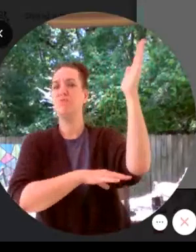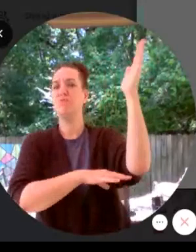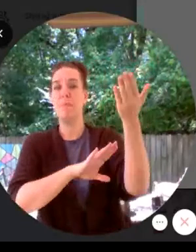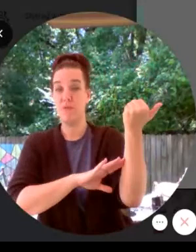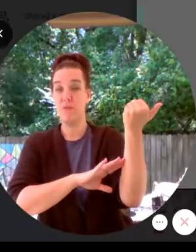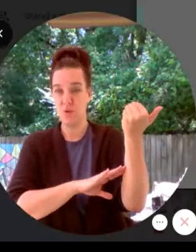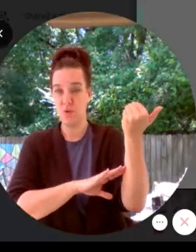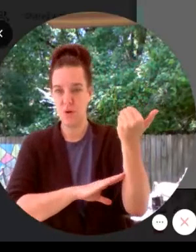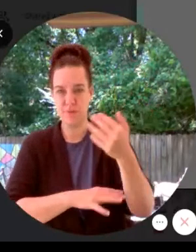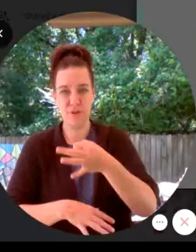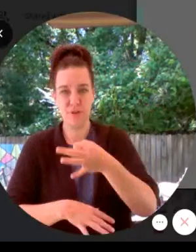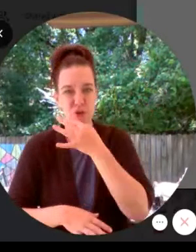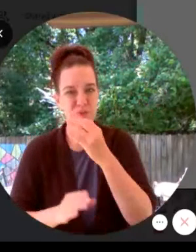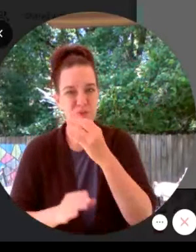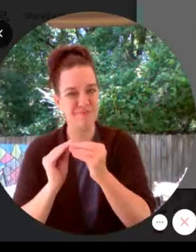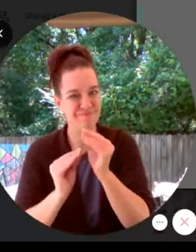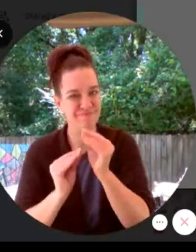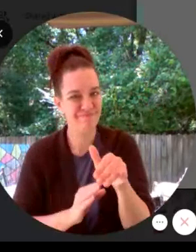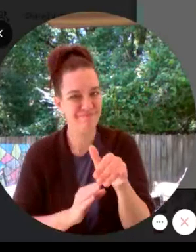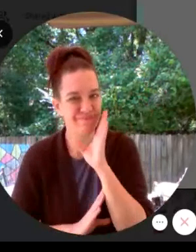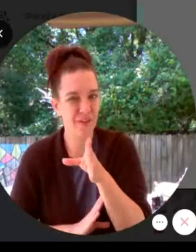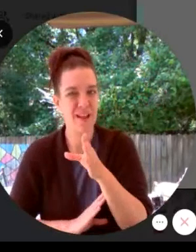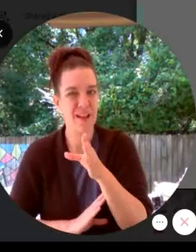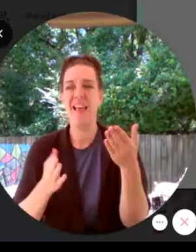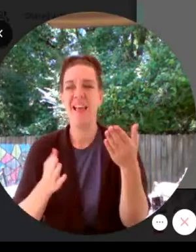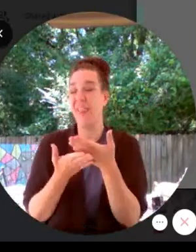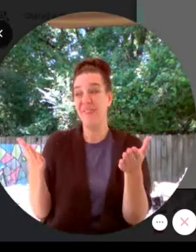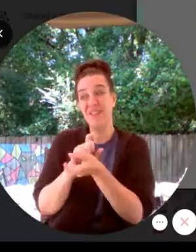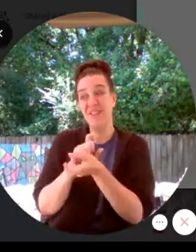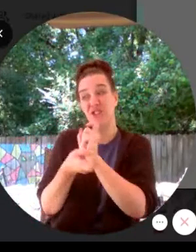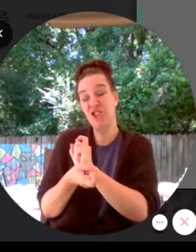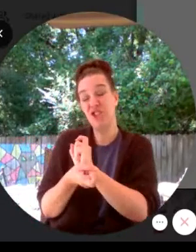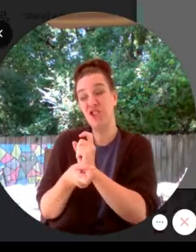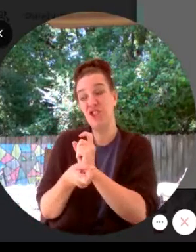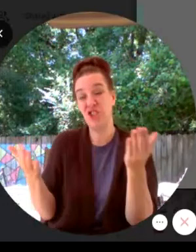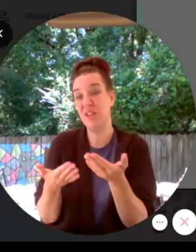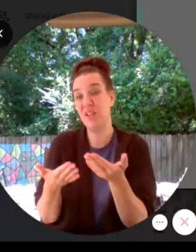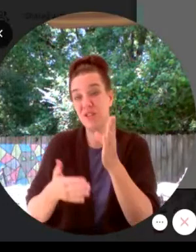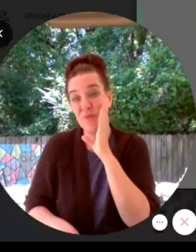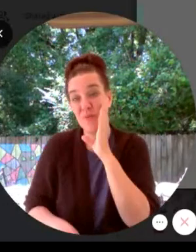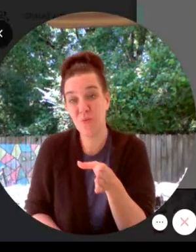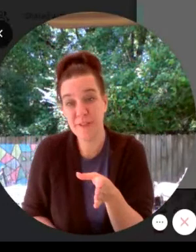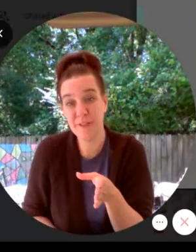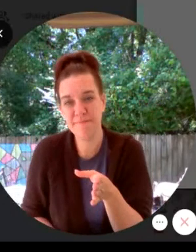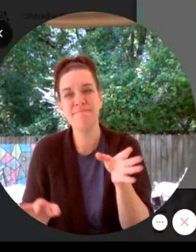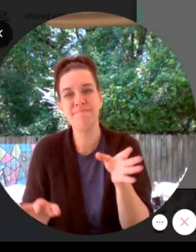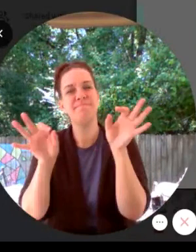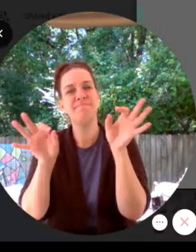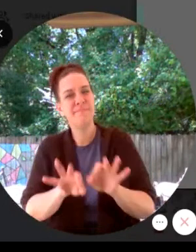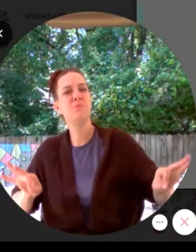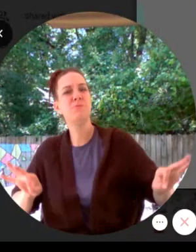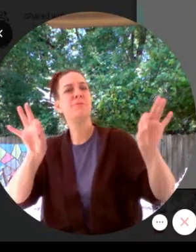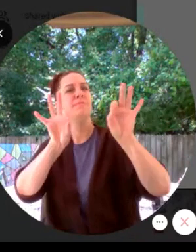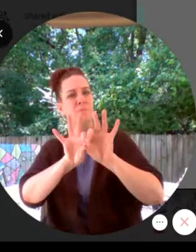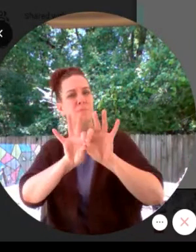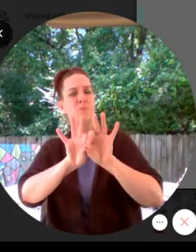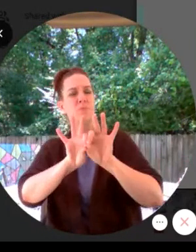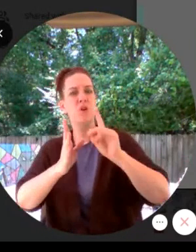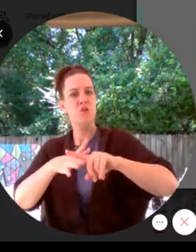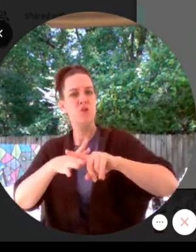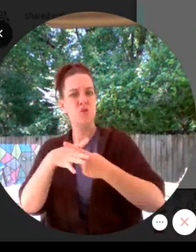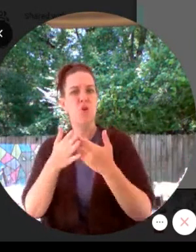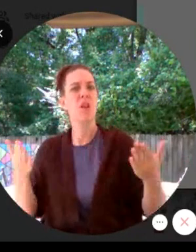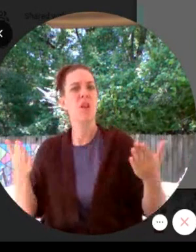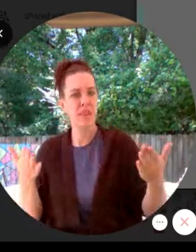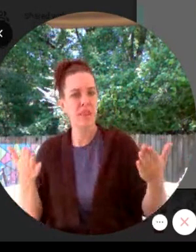that. Things were going to change around here, and it was important to start things off on